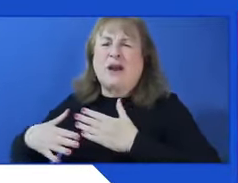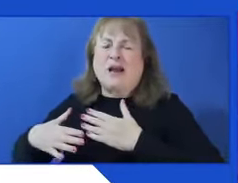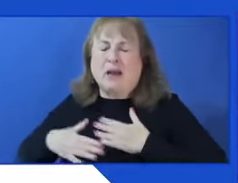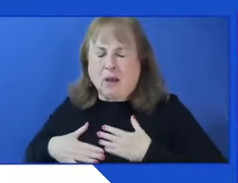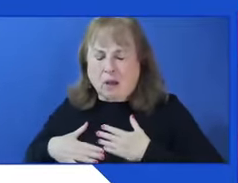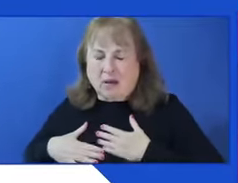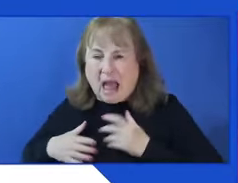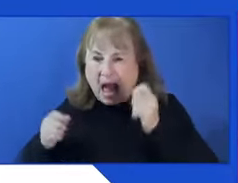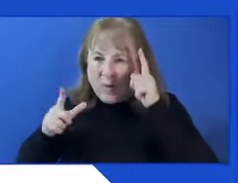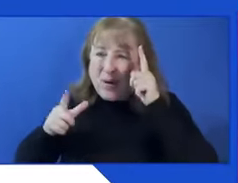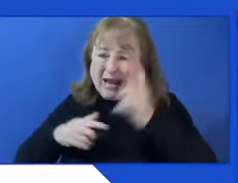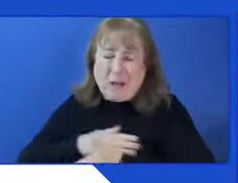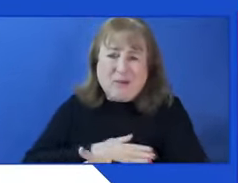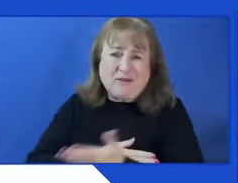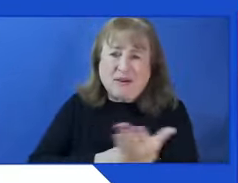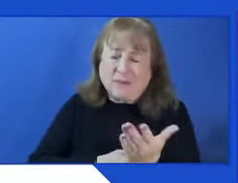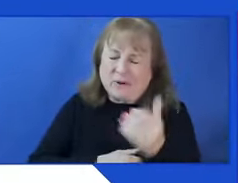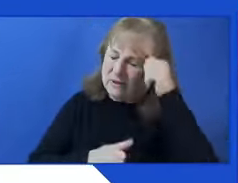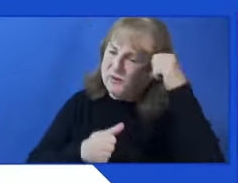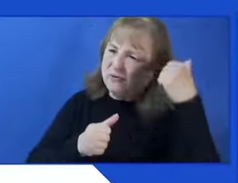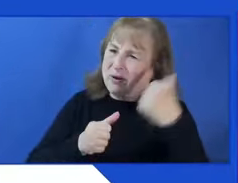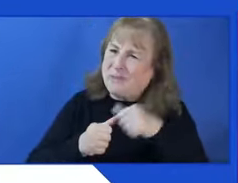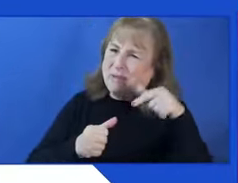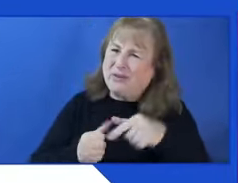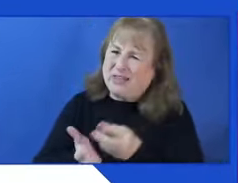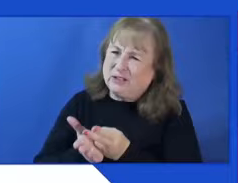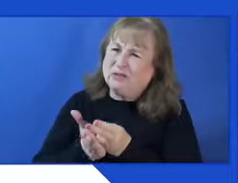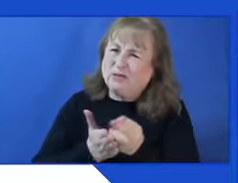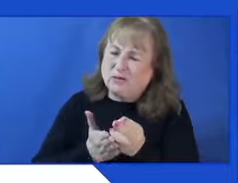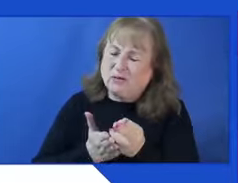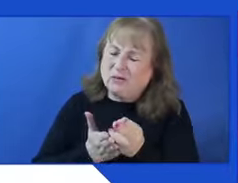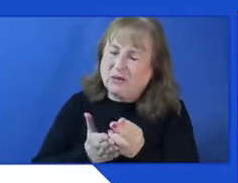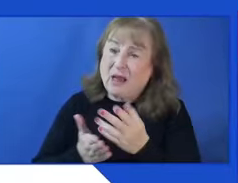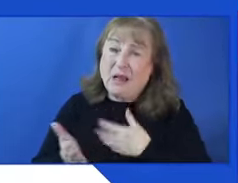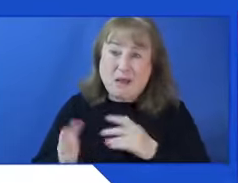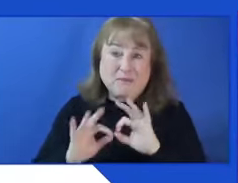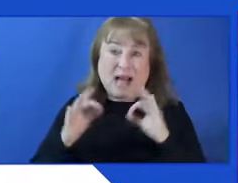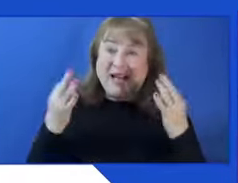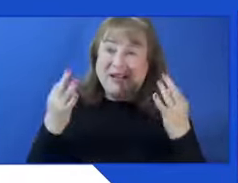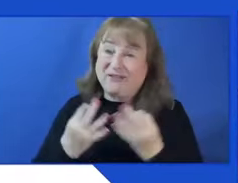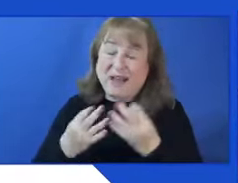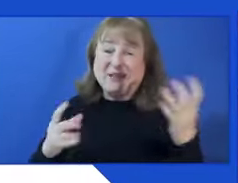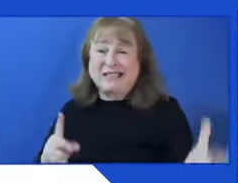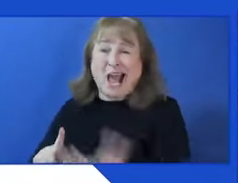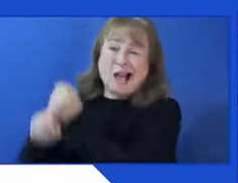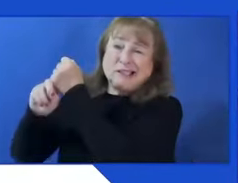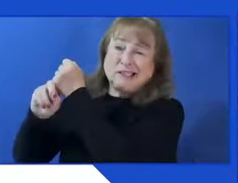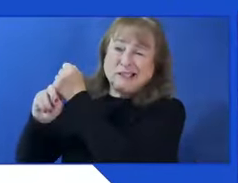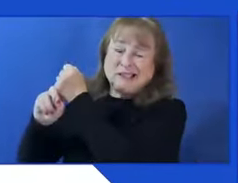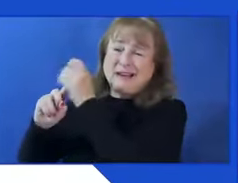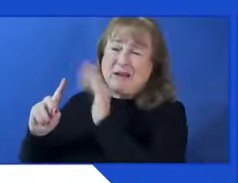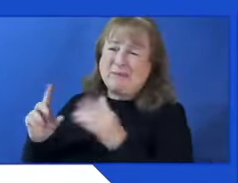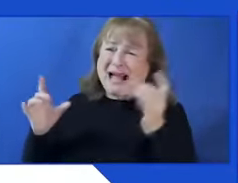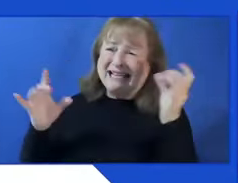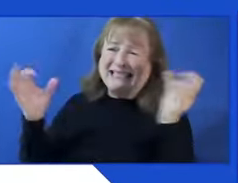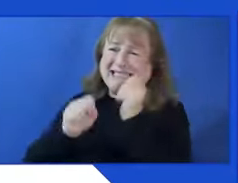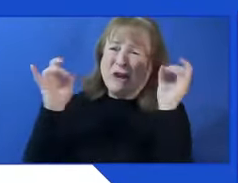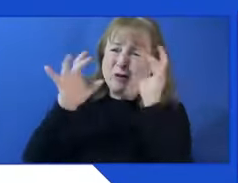wake up each morning to remember this truth. My family is being held hostage by